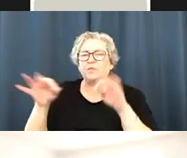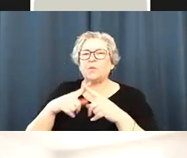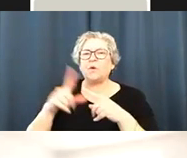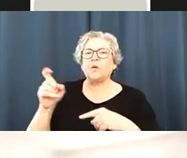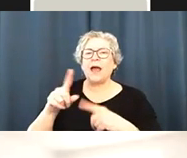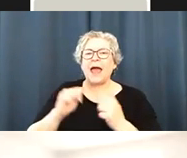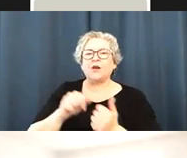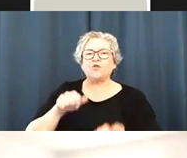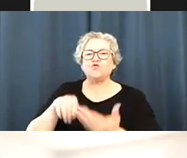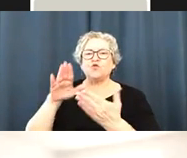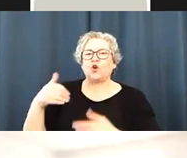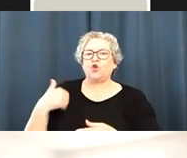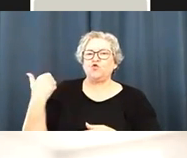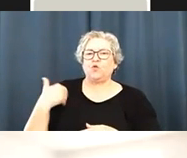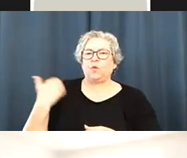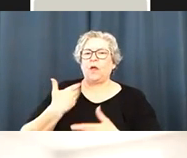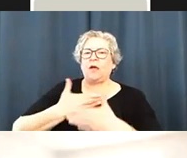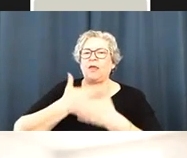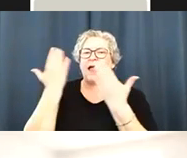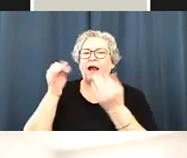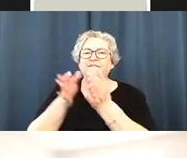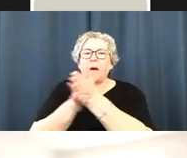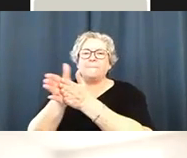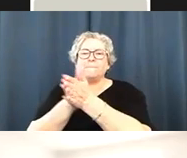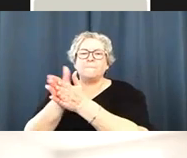you address a youth's lack of motivation?